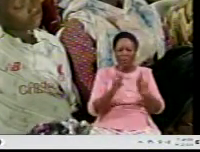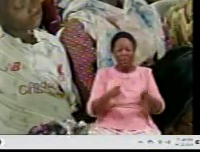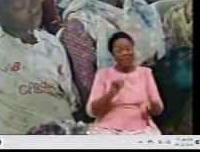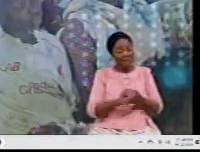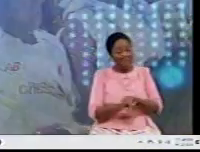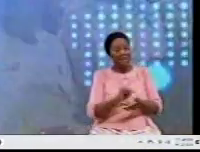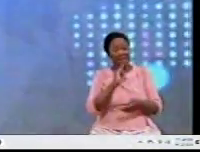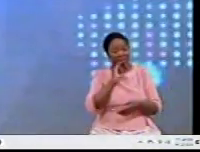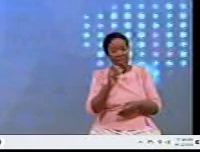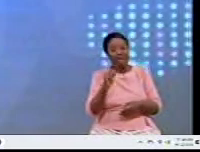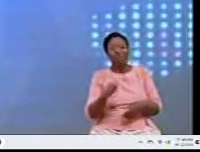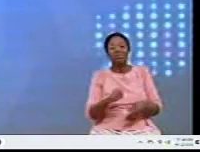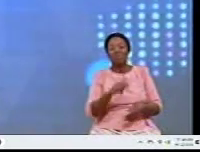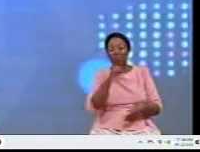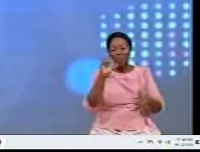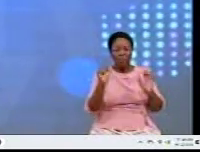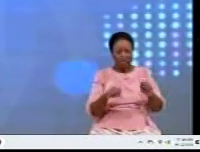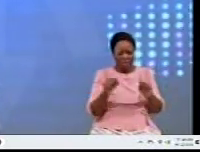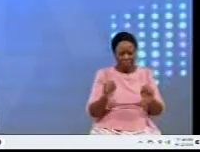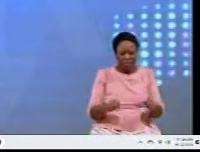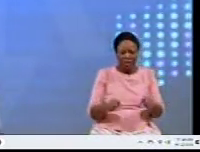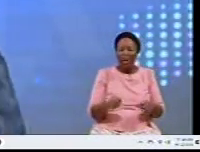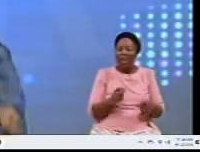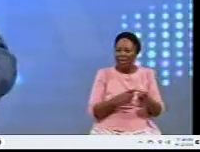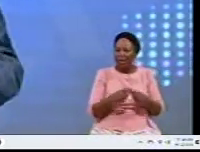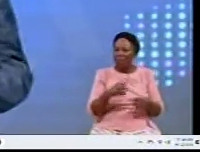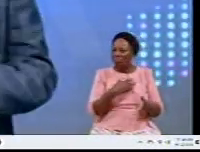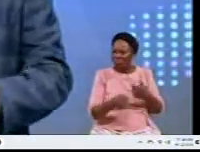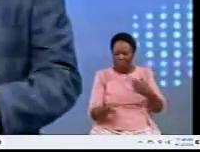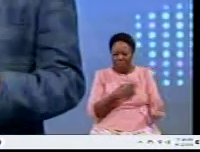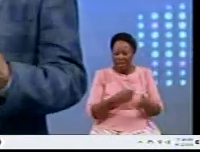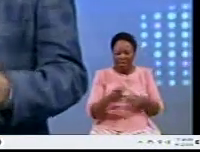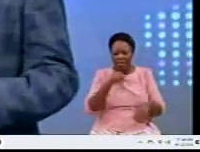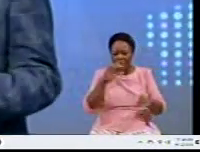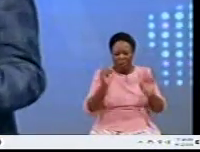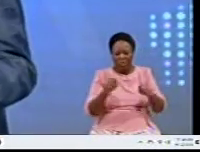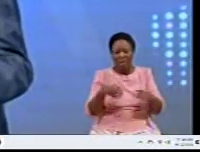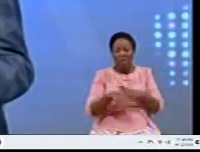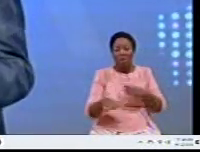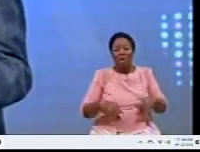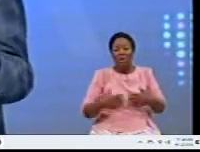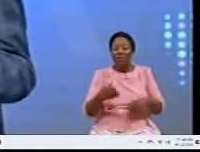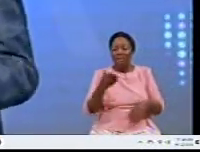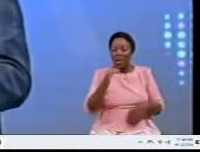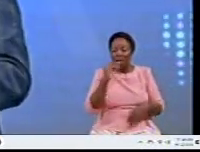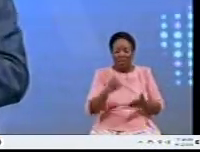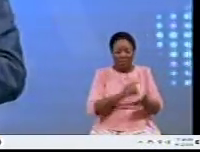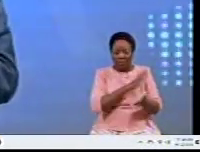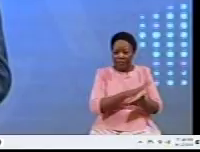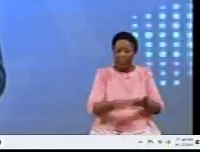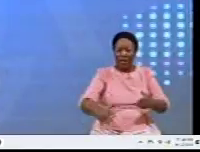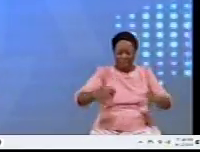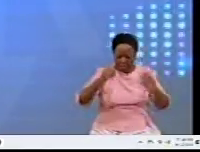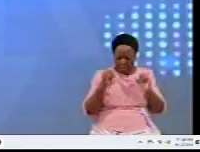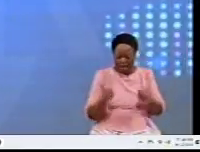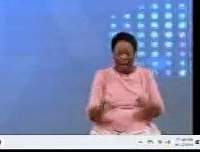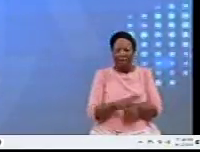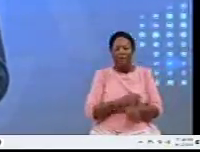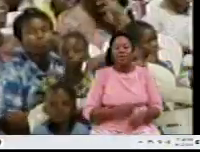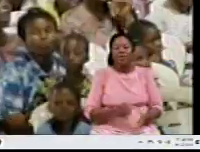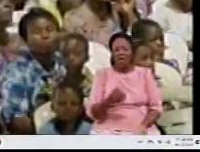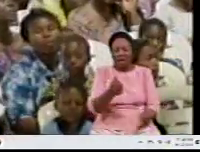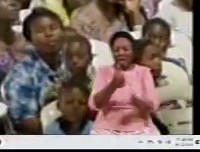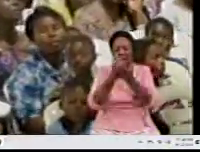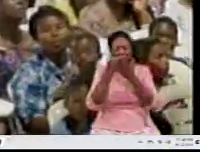an impossibility. Whatever impossibility you have, there's divine powerful intervention